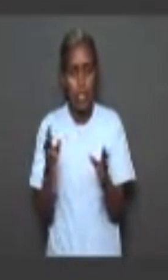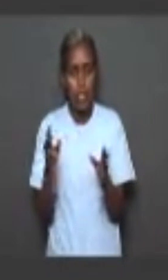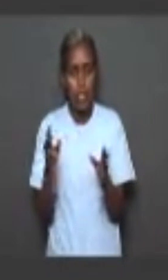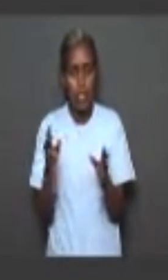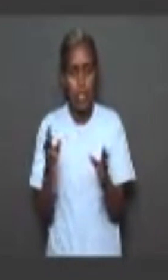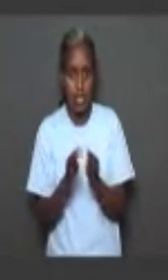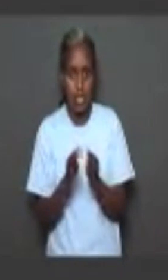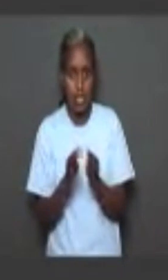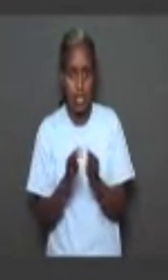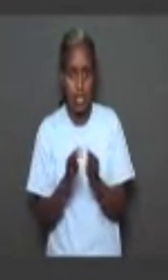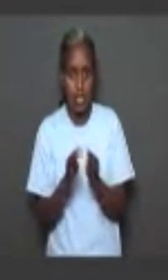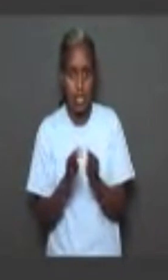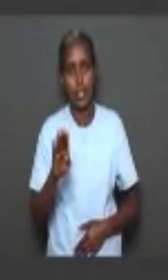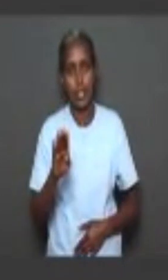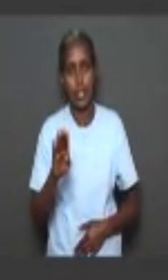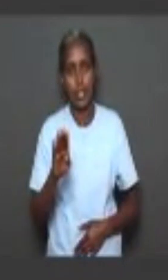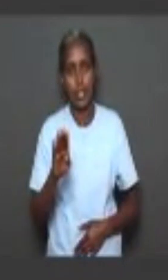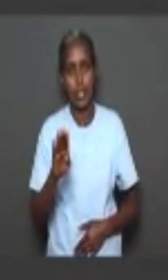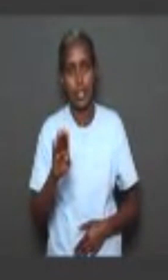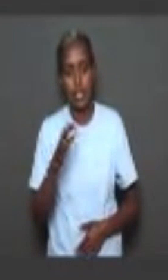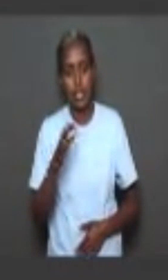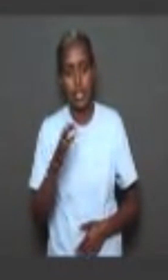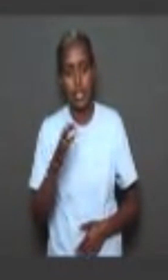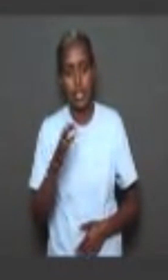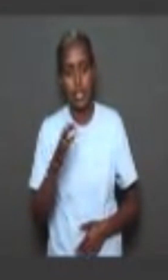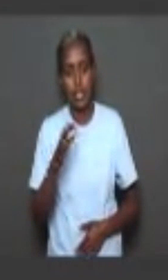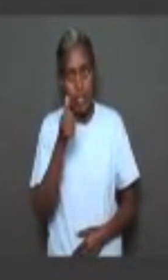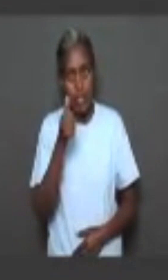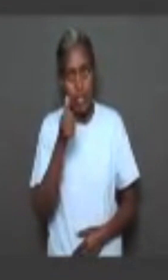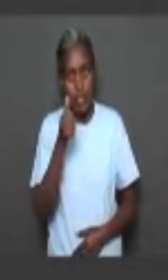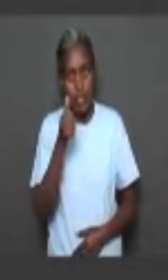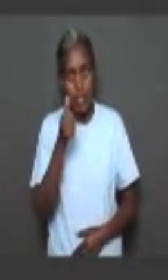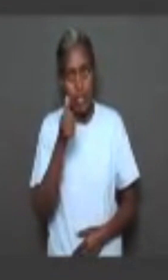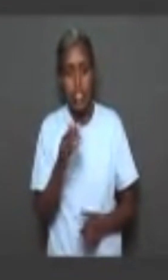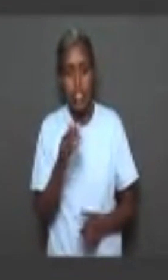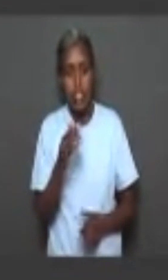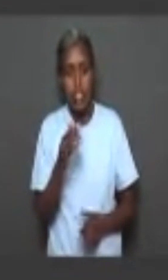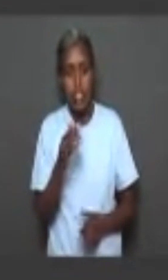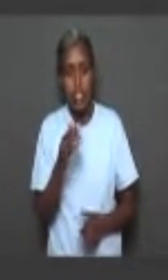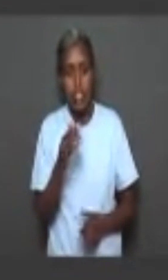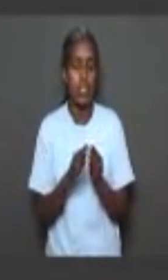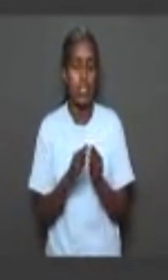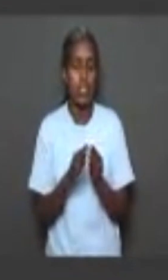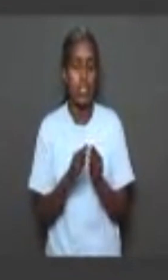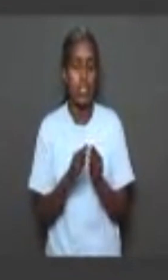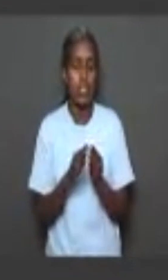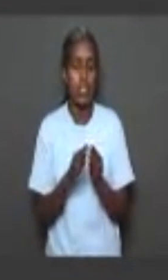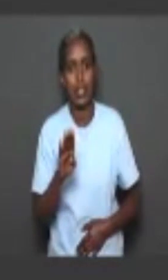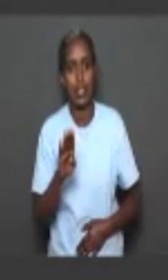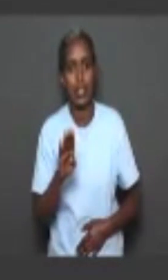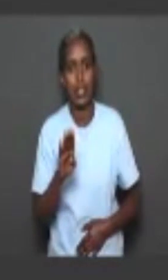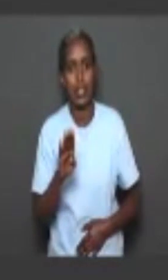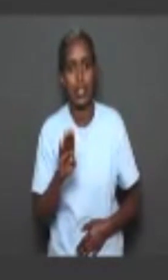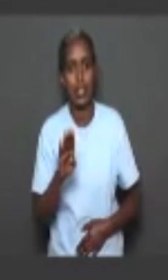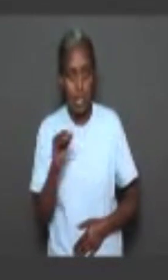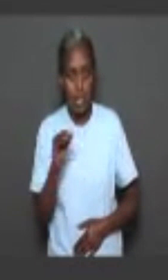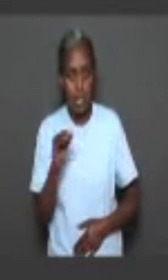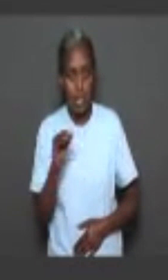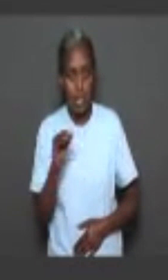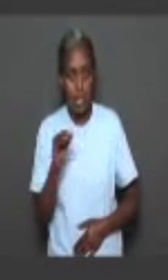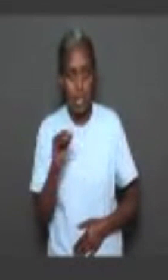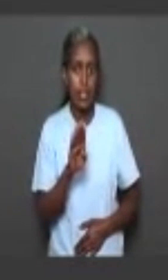B if A is a subset of B and B